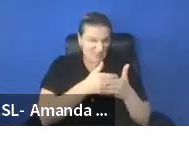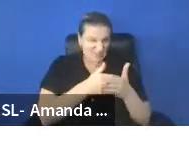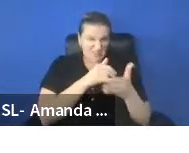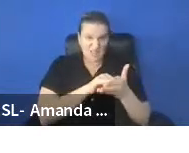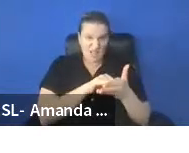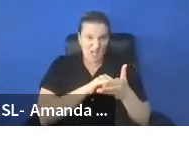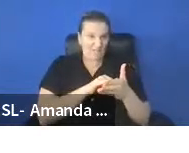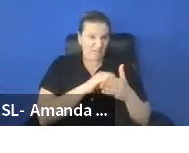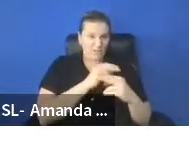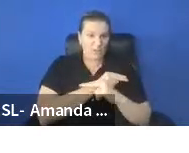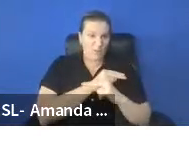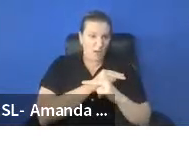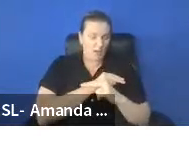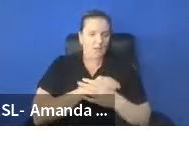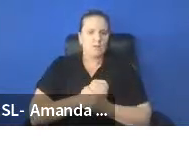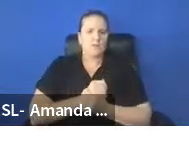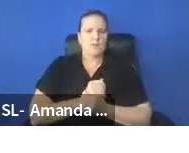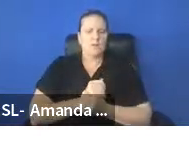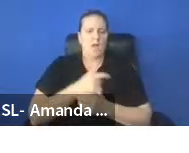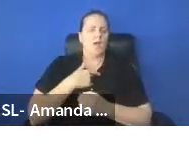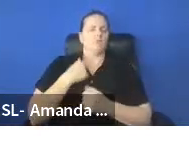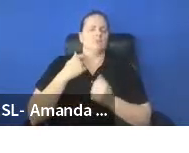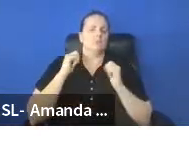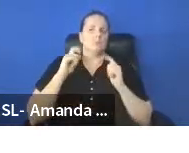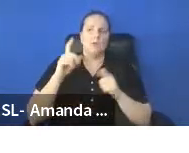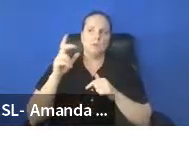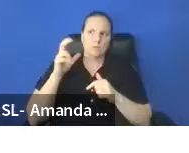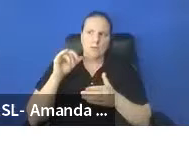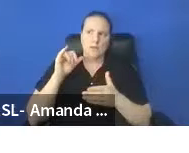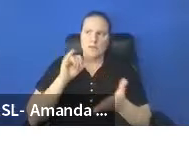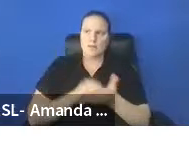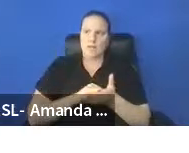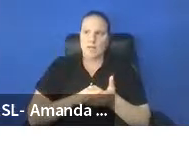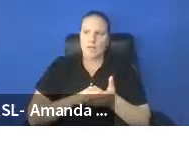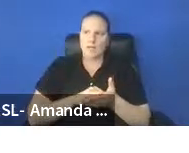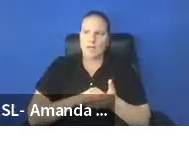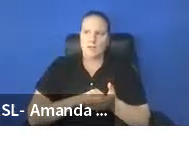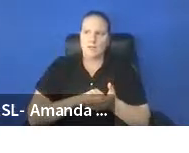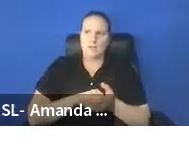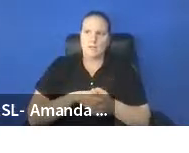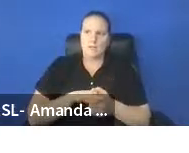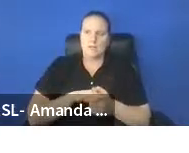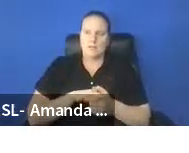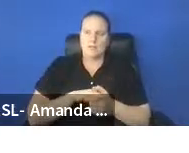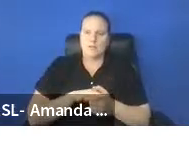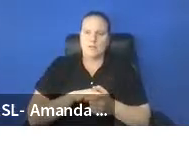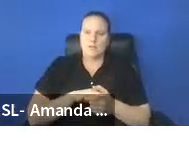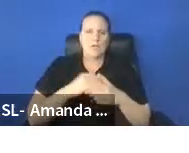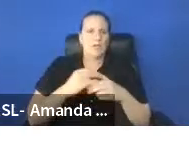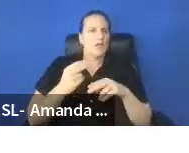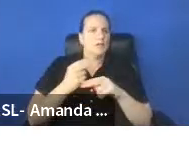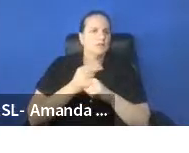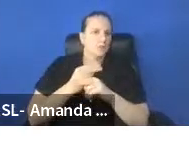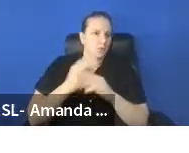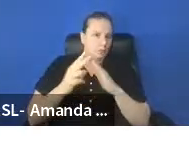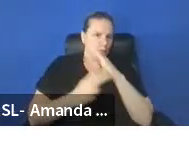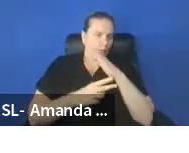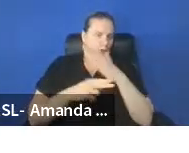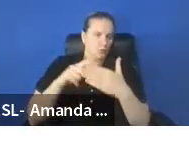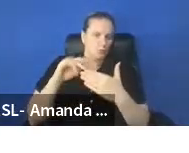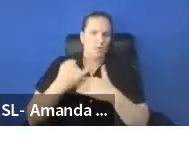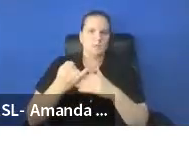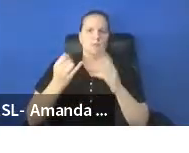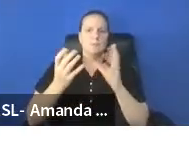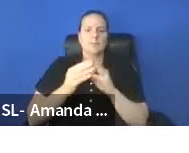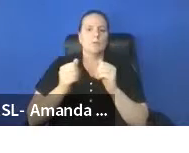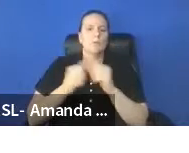freeway. I was actually surprised to hear that that the Interstate Bridge Project is meeting with